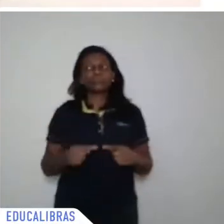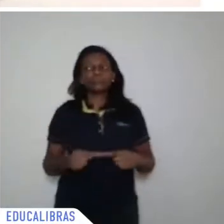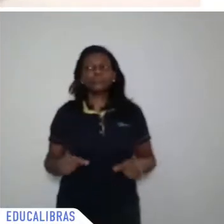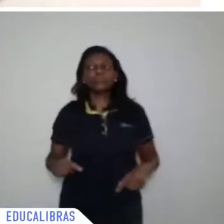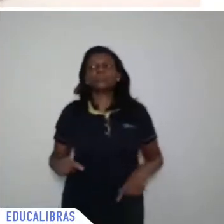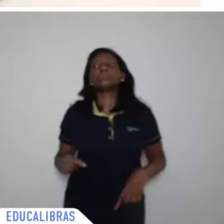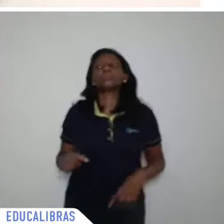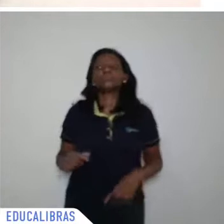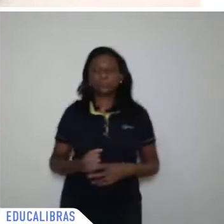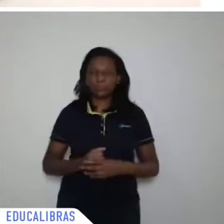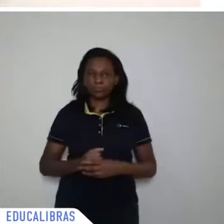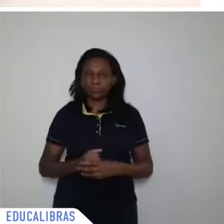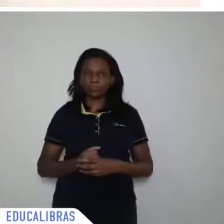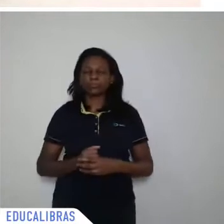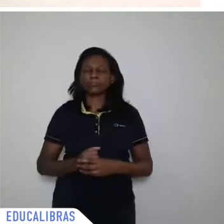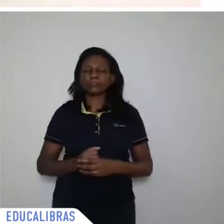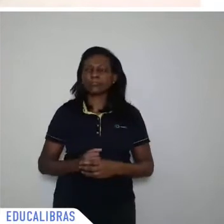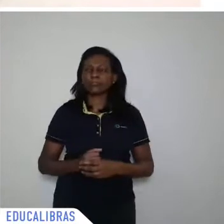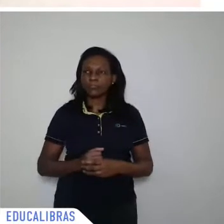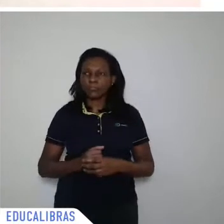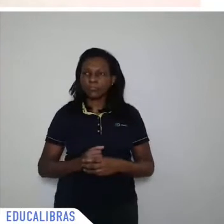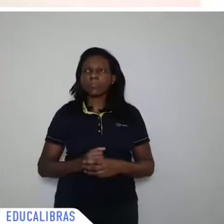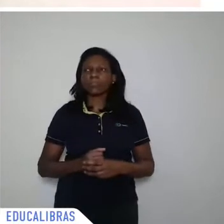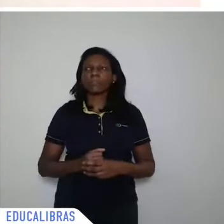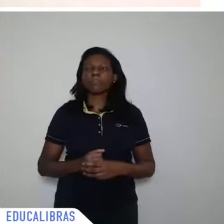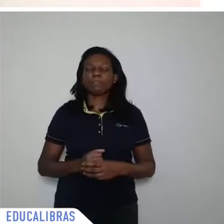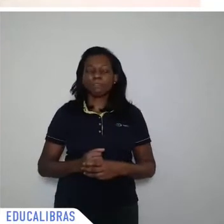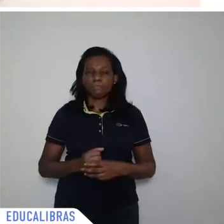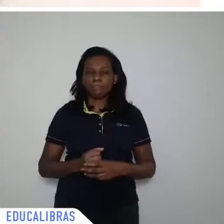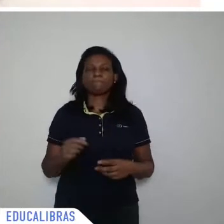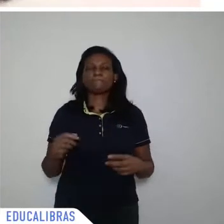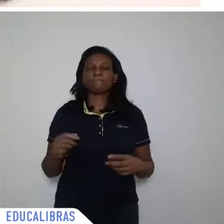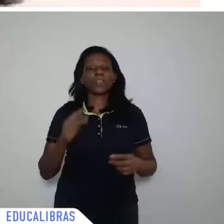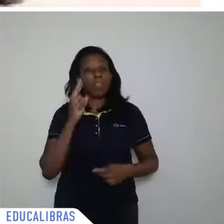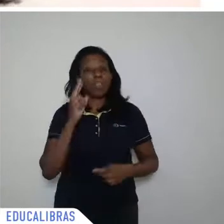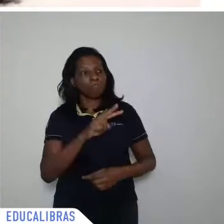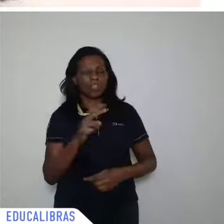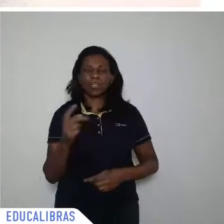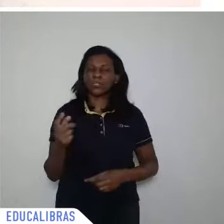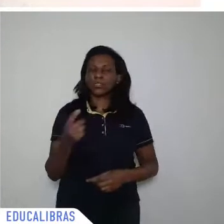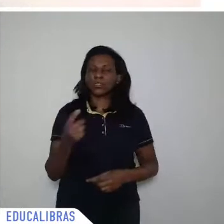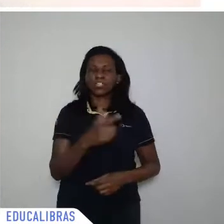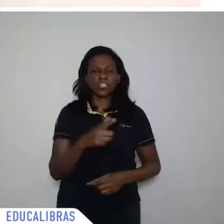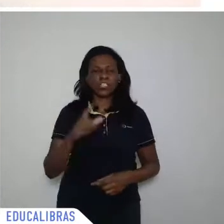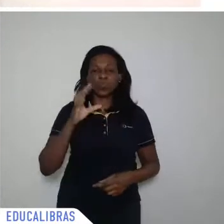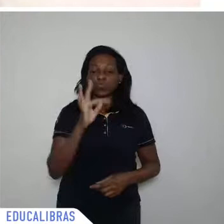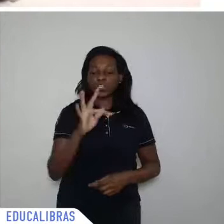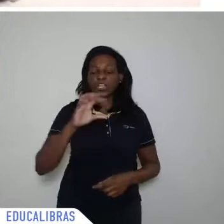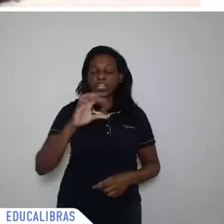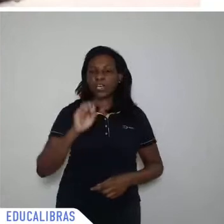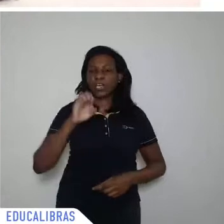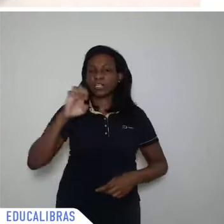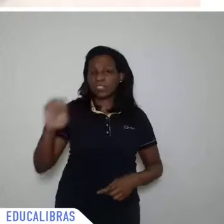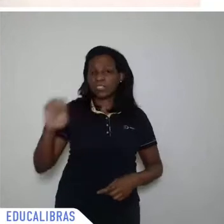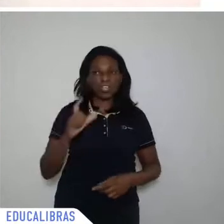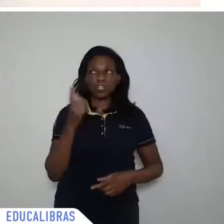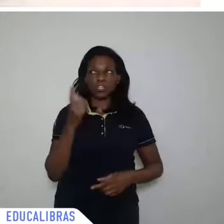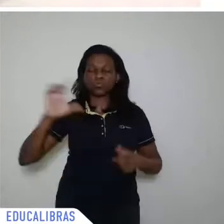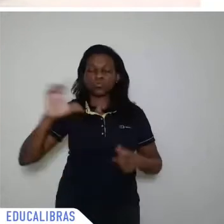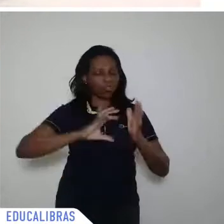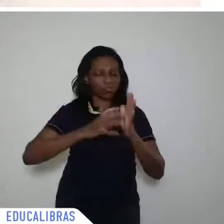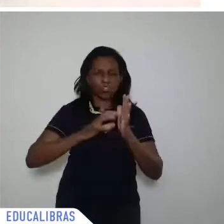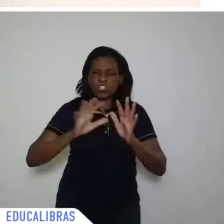data that has been cataloged by me through ANTRA. Not even